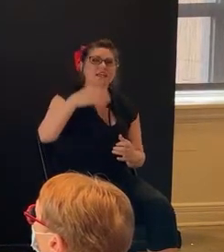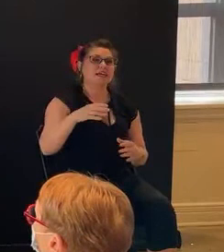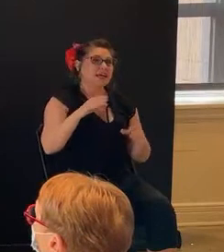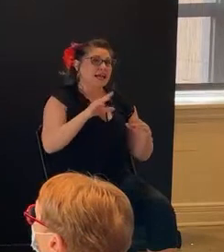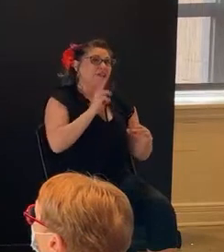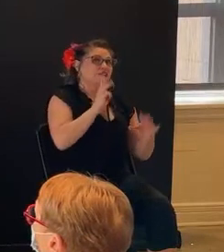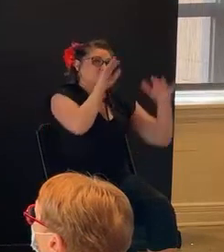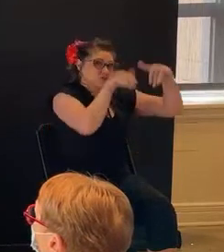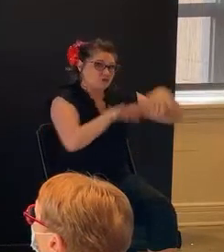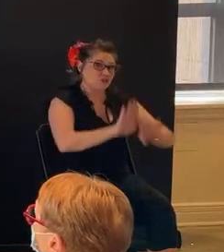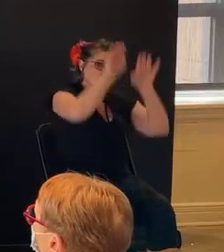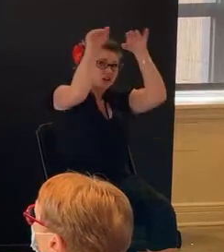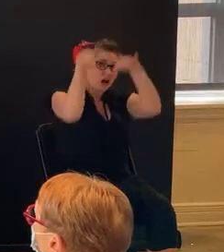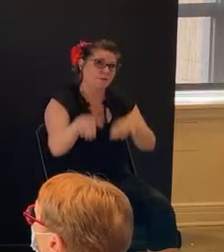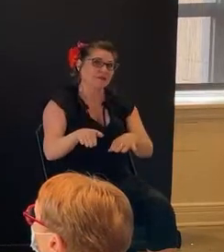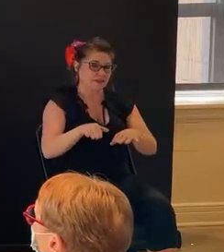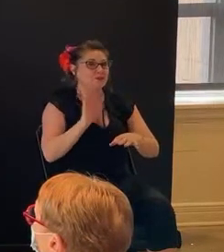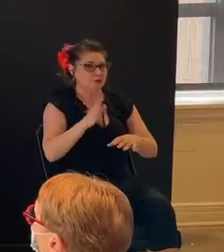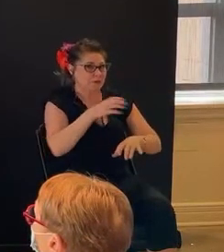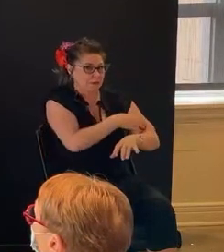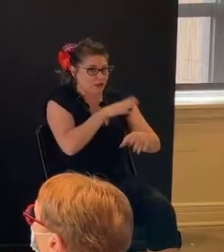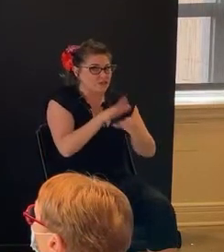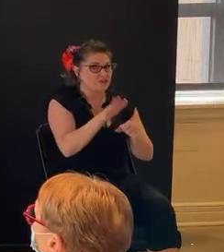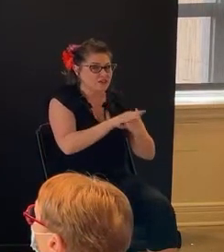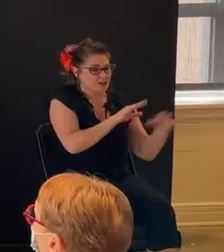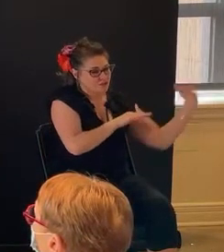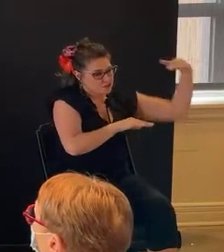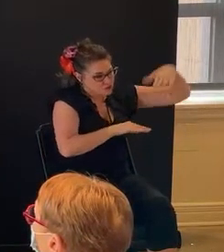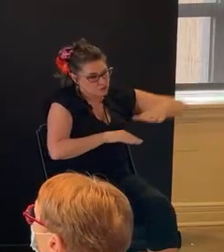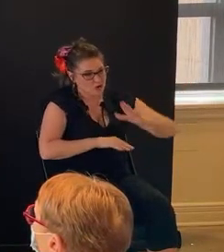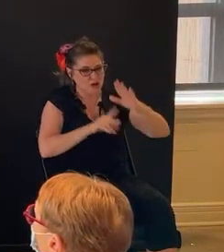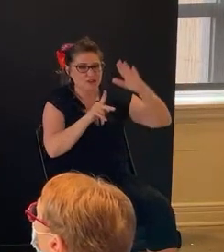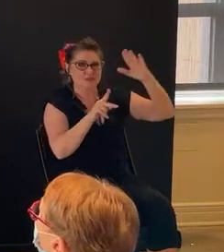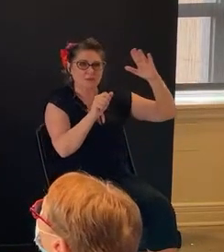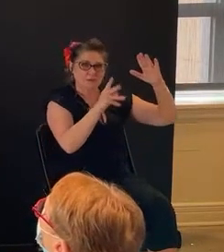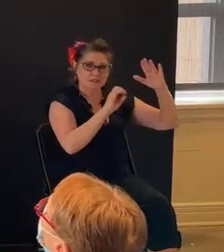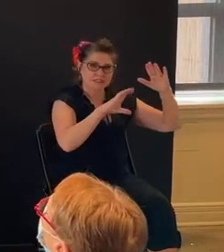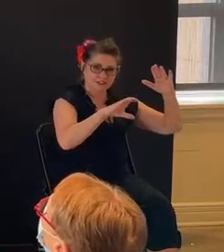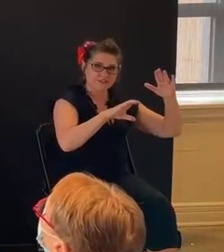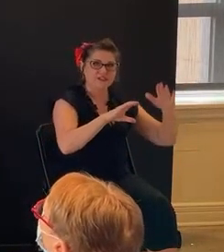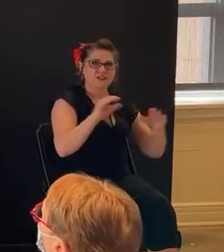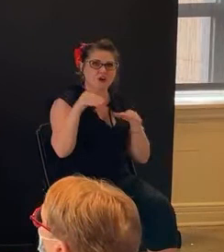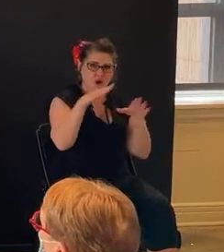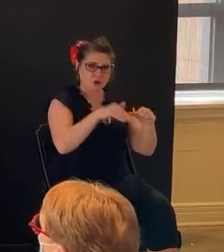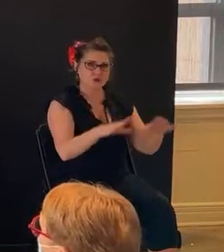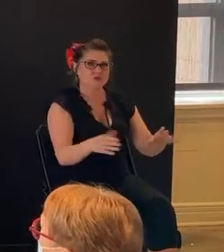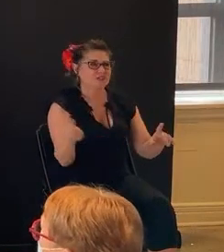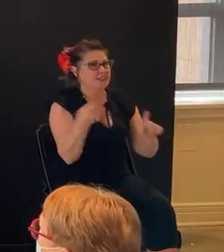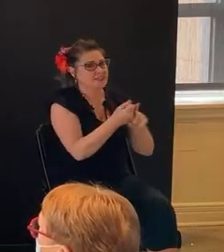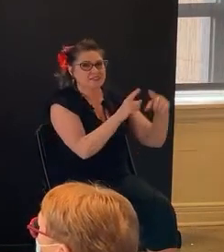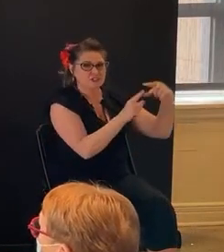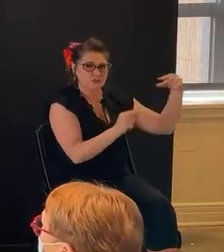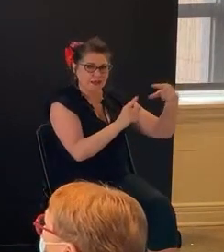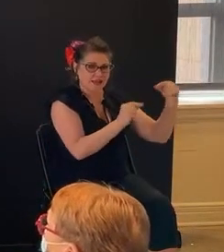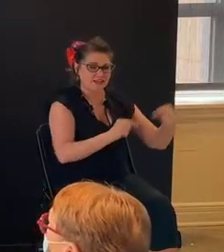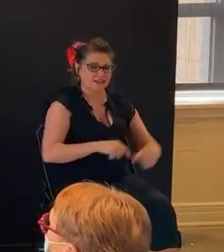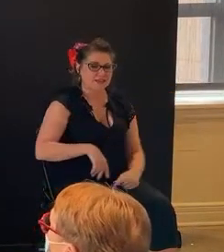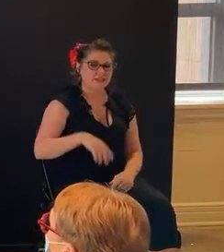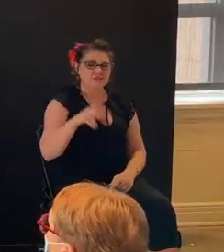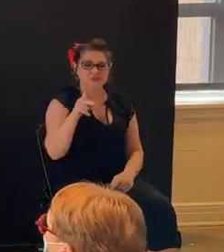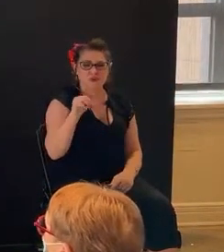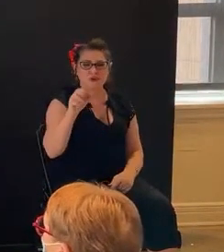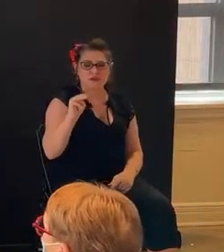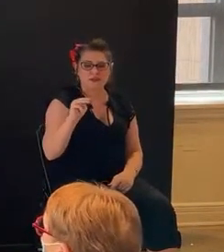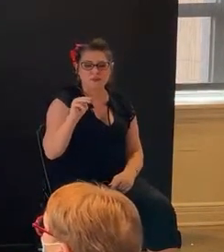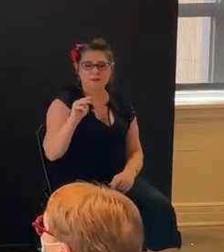been powerful enough to cross the Pacific Ocean and hit Japan. So Kenji and other Japanese